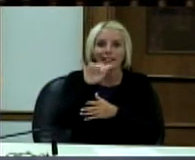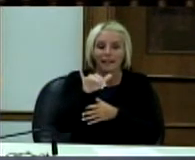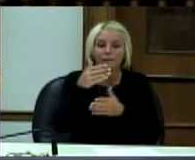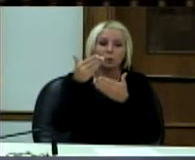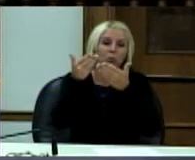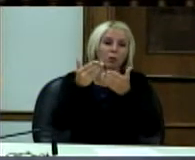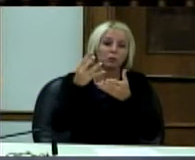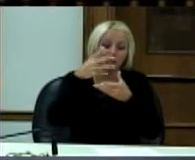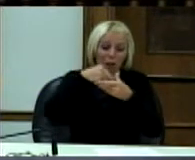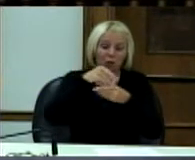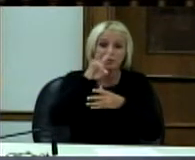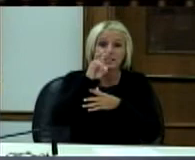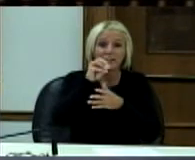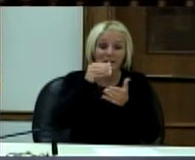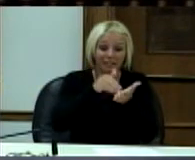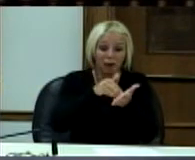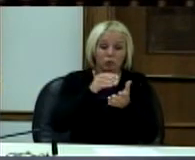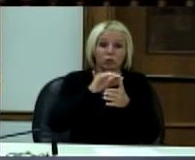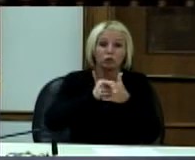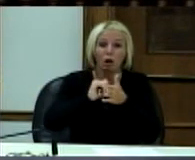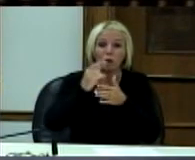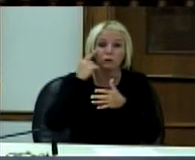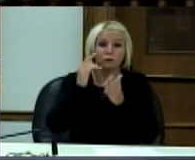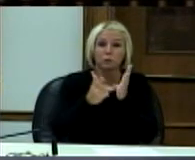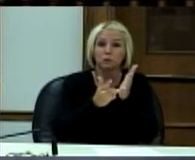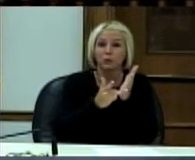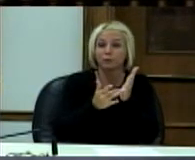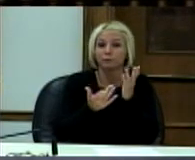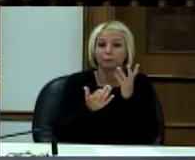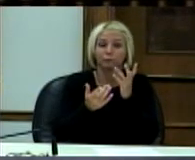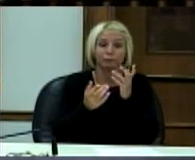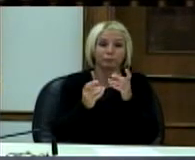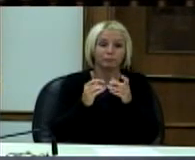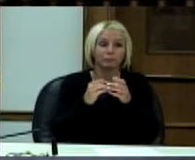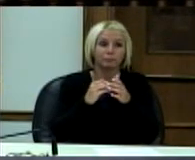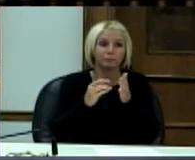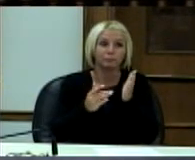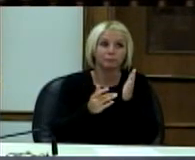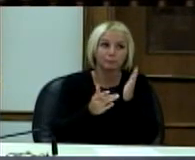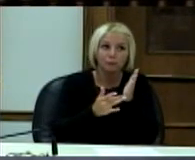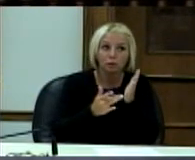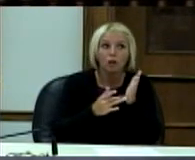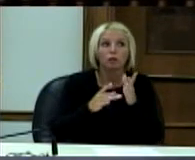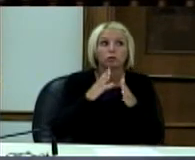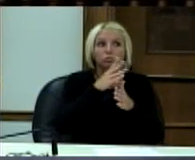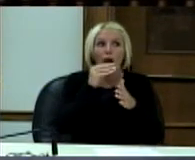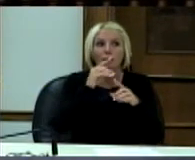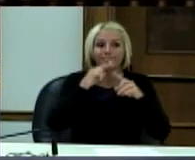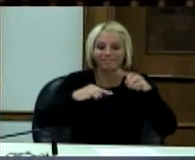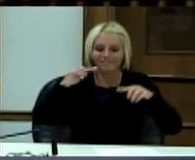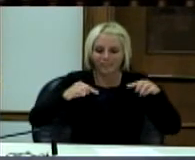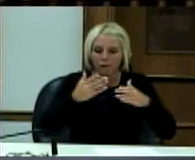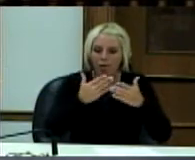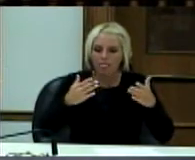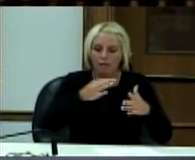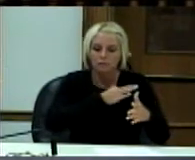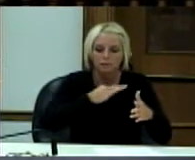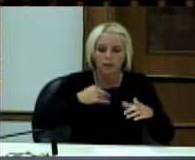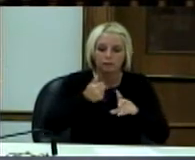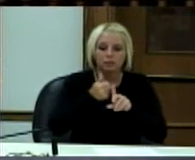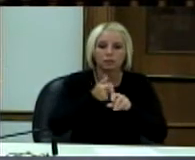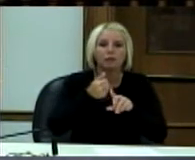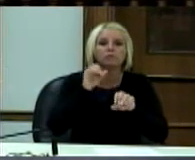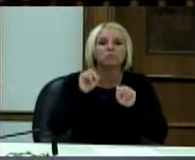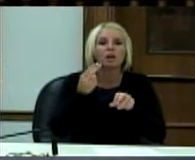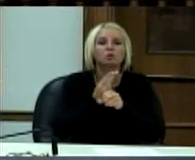proposal includes $70,000 for some technology, ingenuity, and different things that staff can utilize